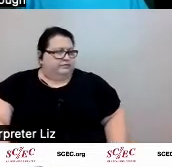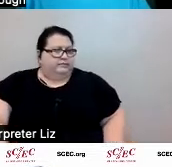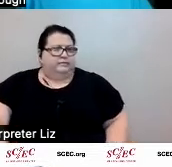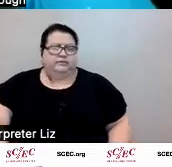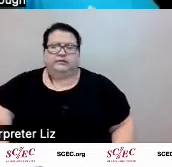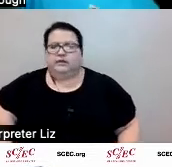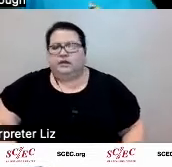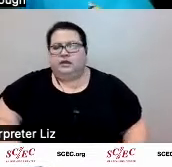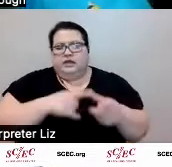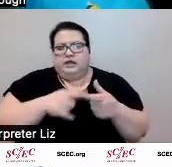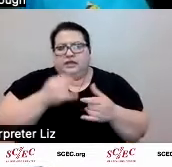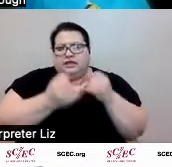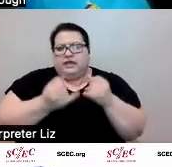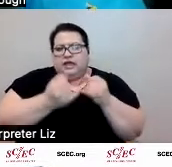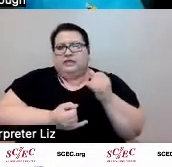And then the